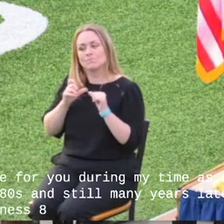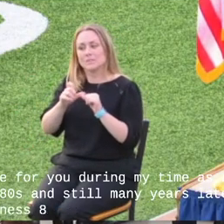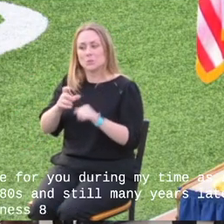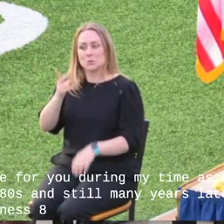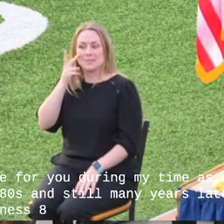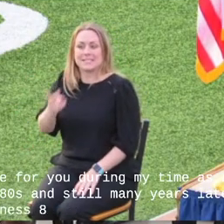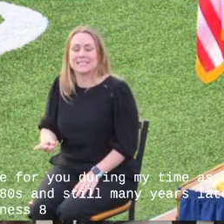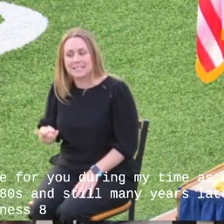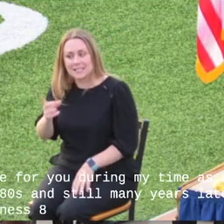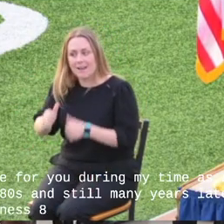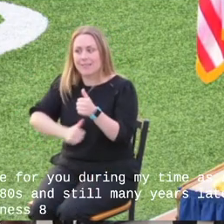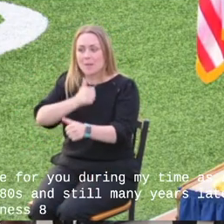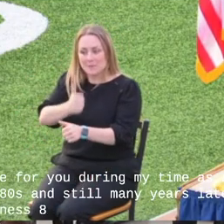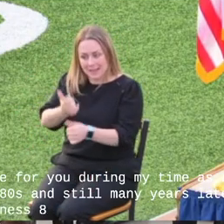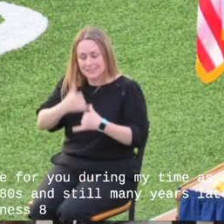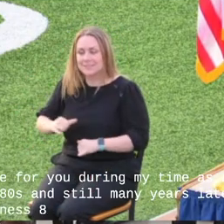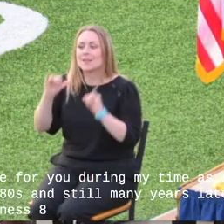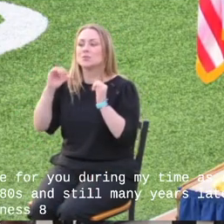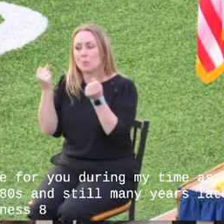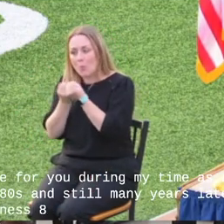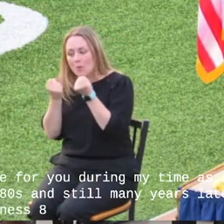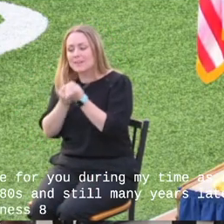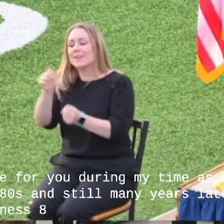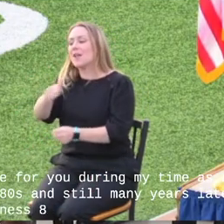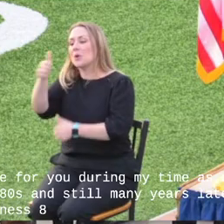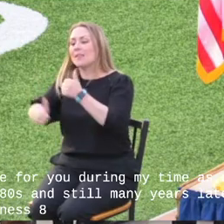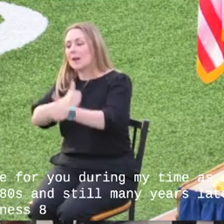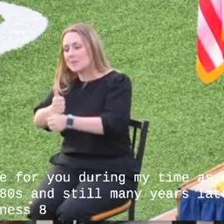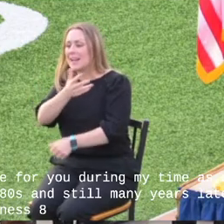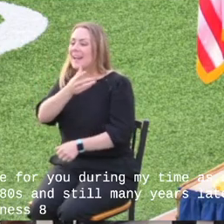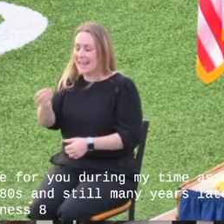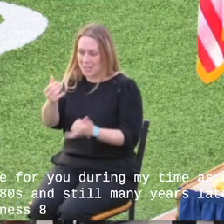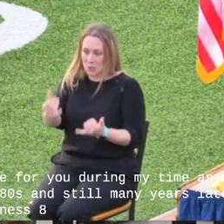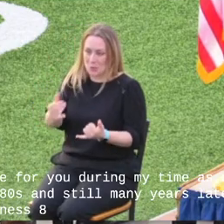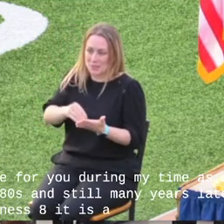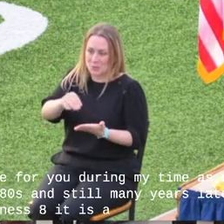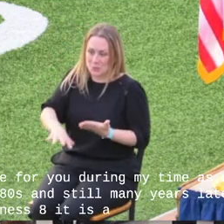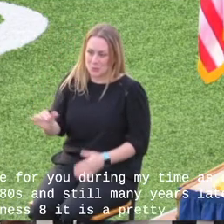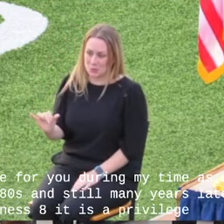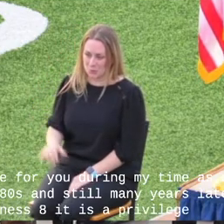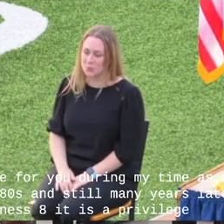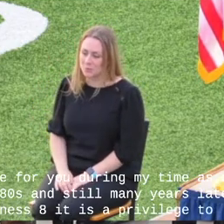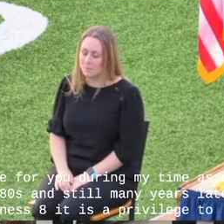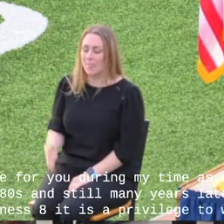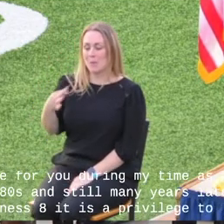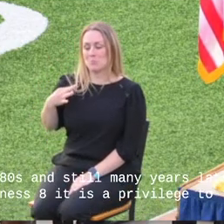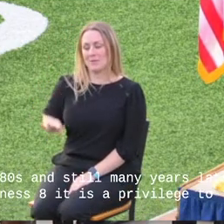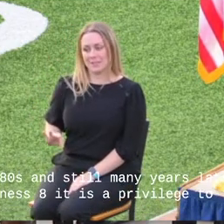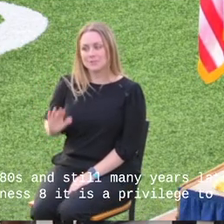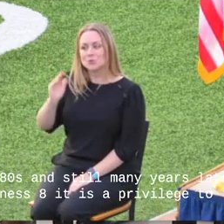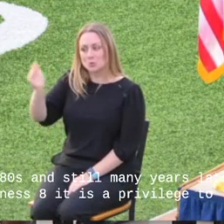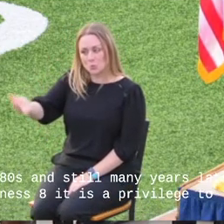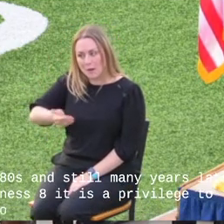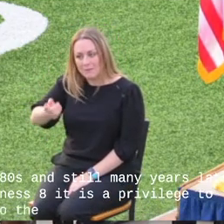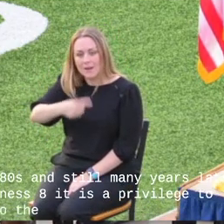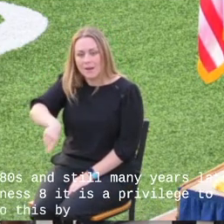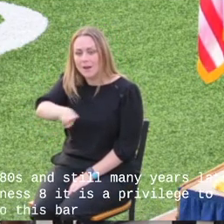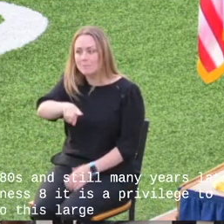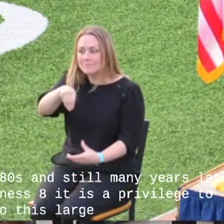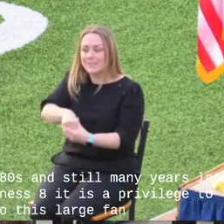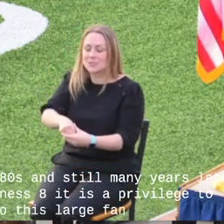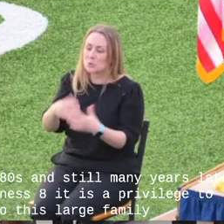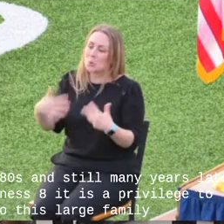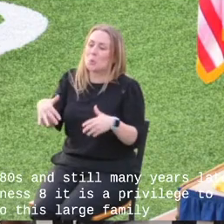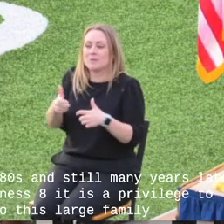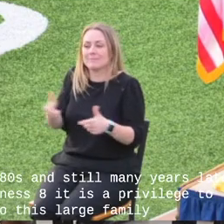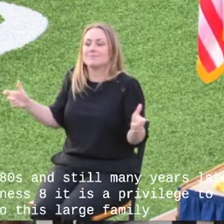alumni supporting other alumni and our students. It is a privilege to welcome you into this large